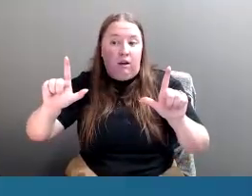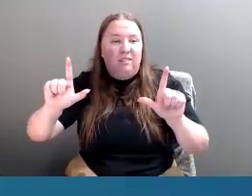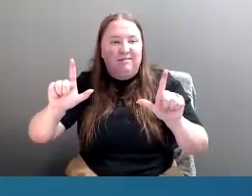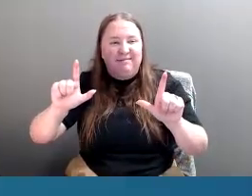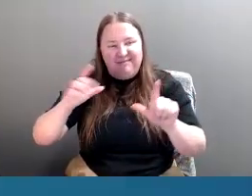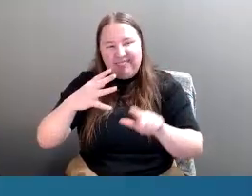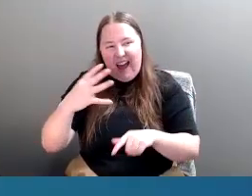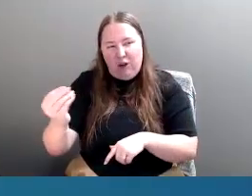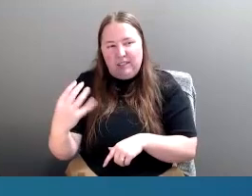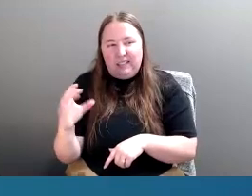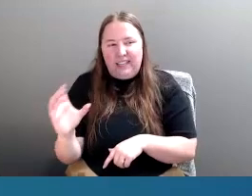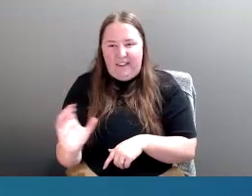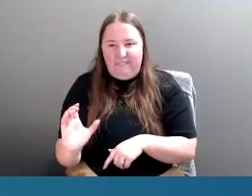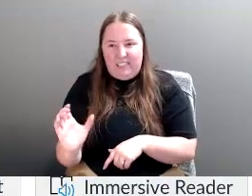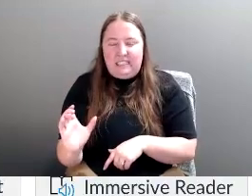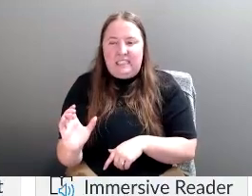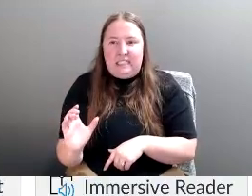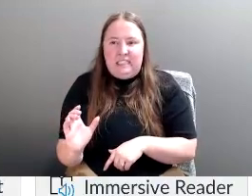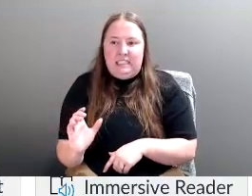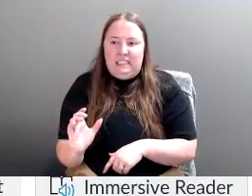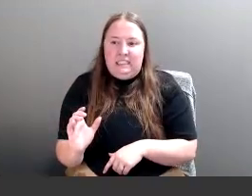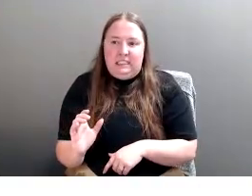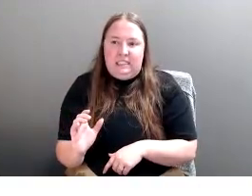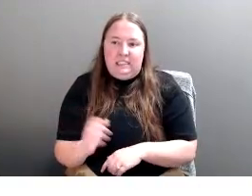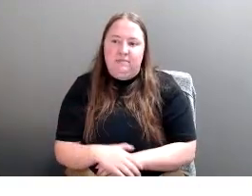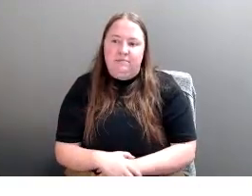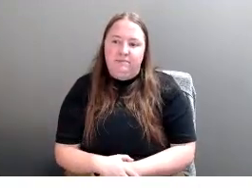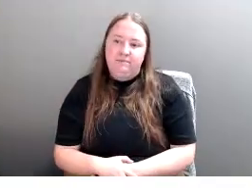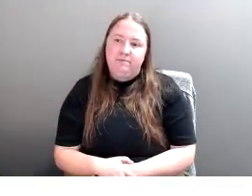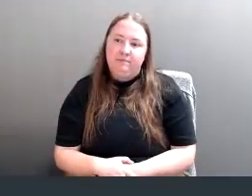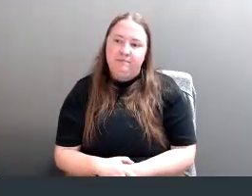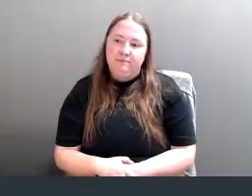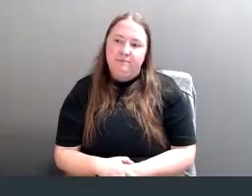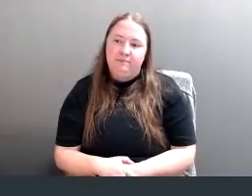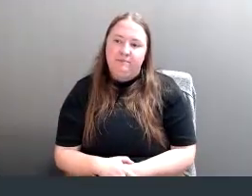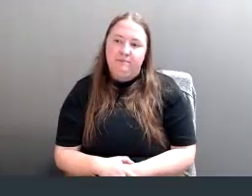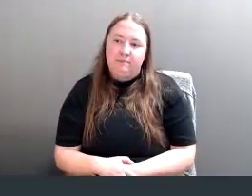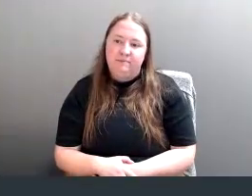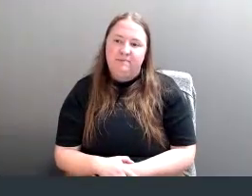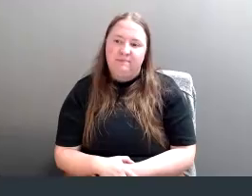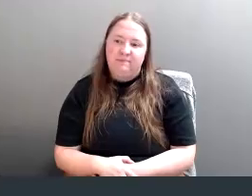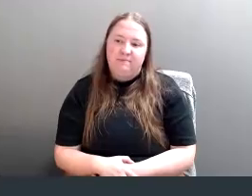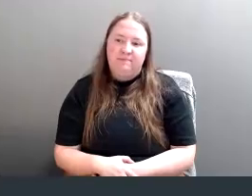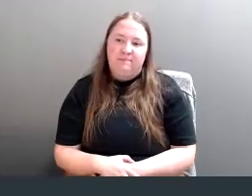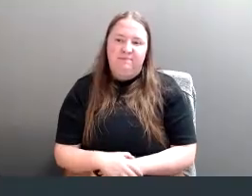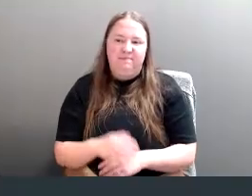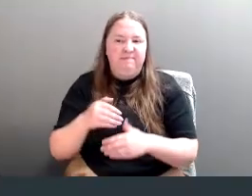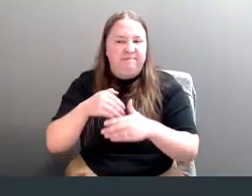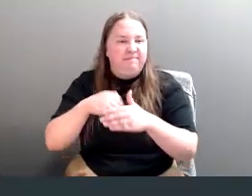of Canvas into I was in here earlier, so it had to drop the token. So it takes them into